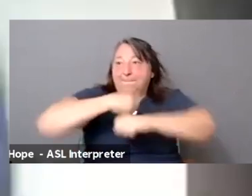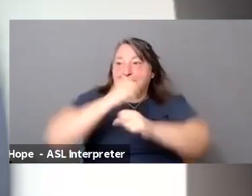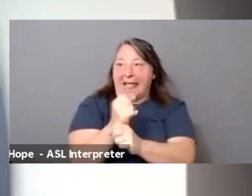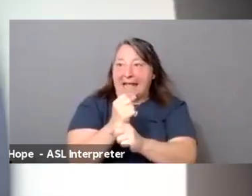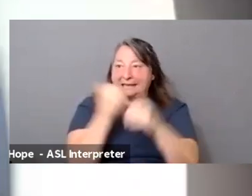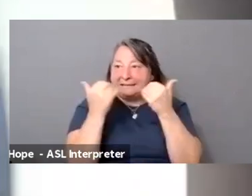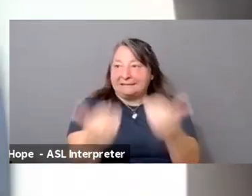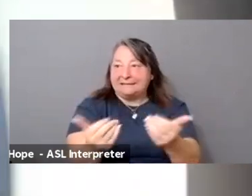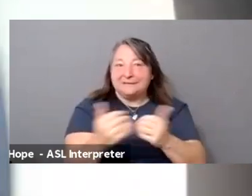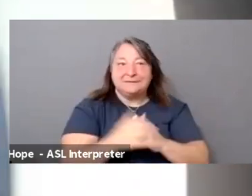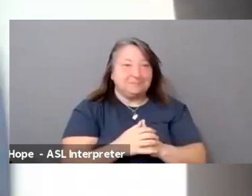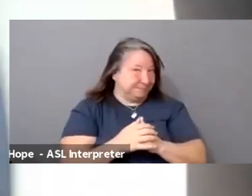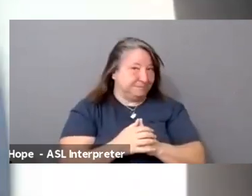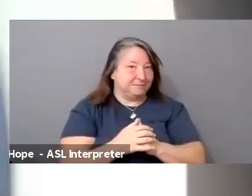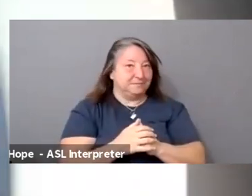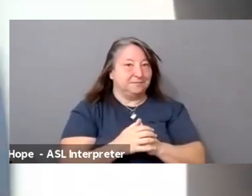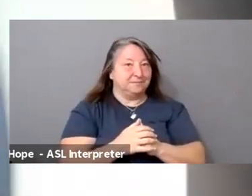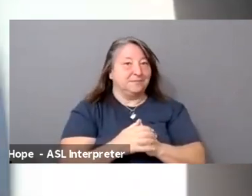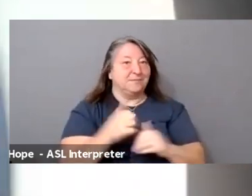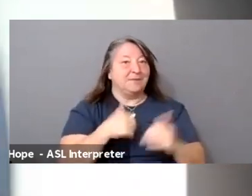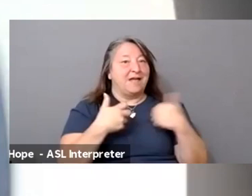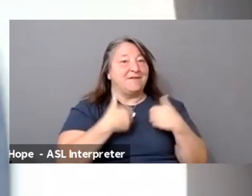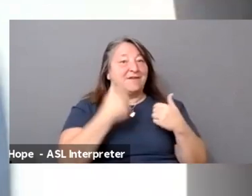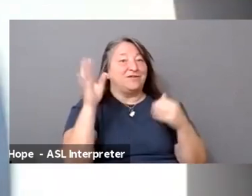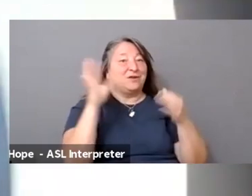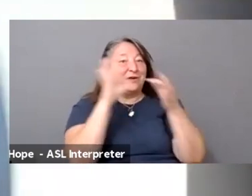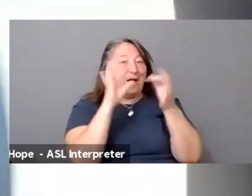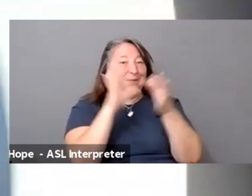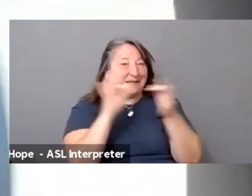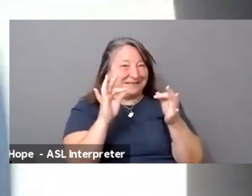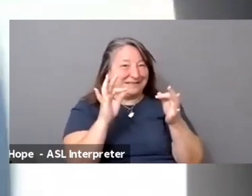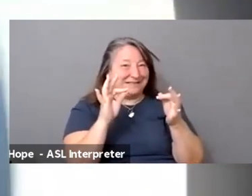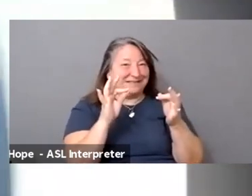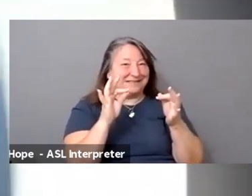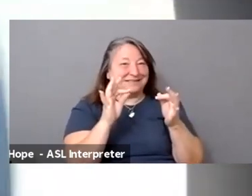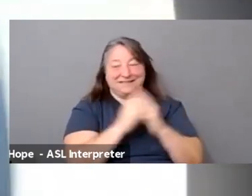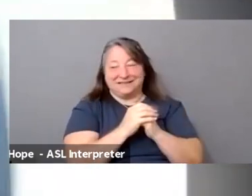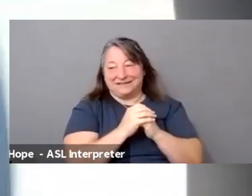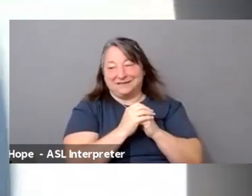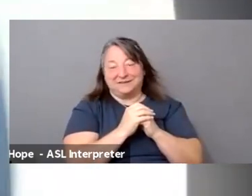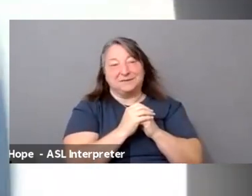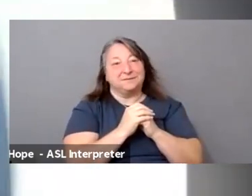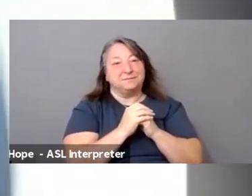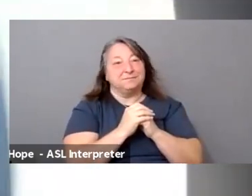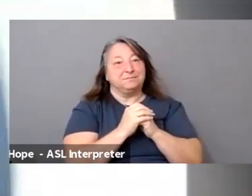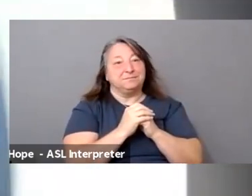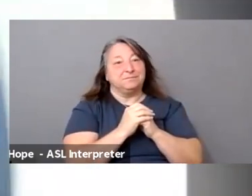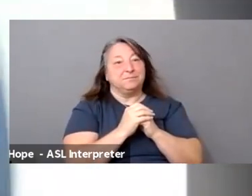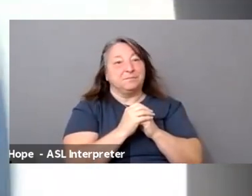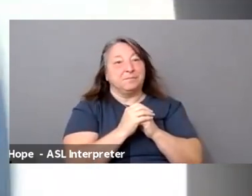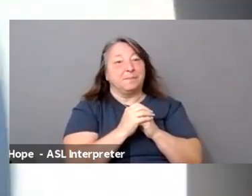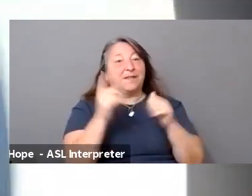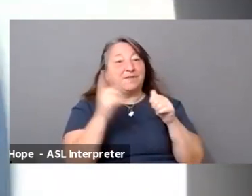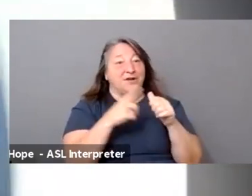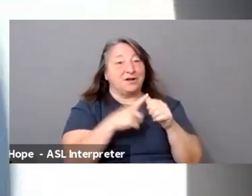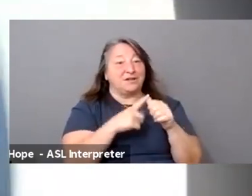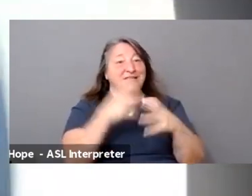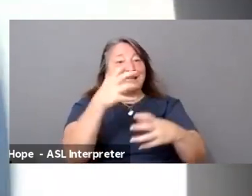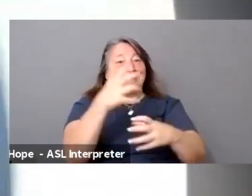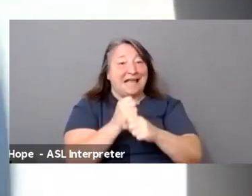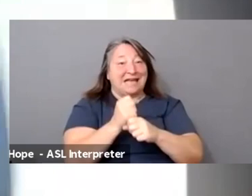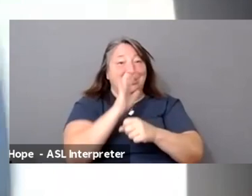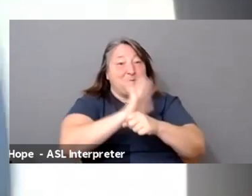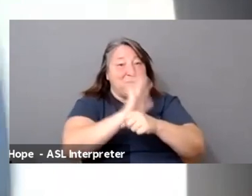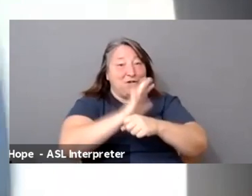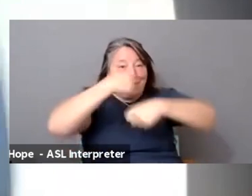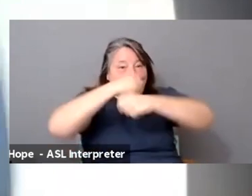okay. I have a couple of things. I hope we have a little bit of time, but first of all, getting your film made. Part of the